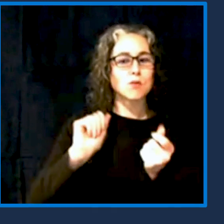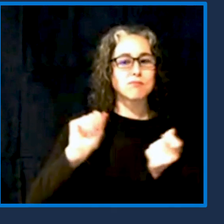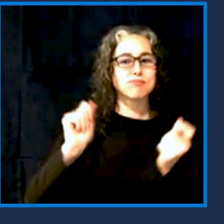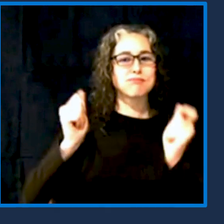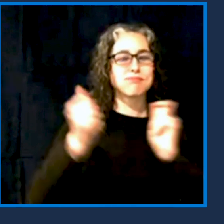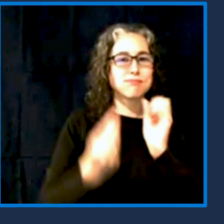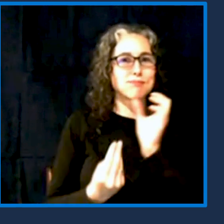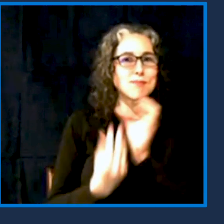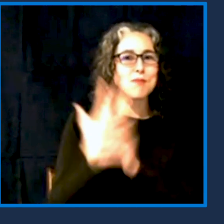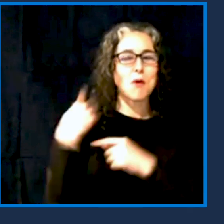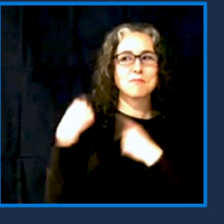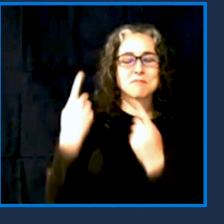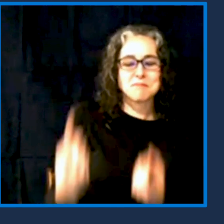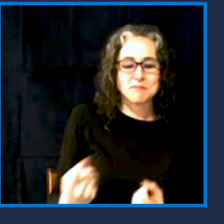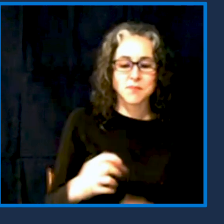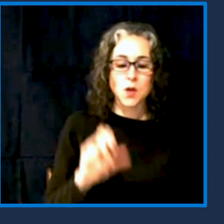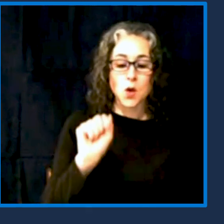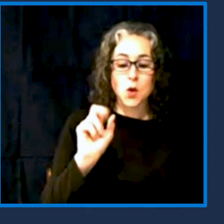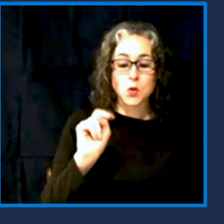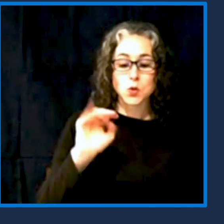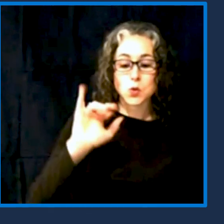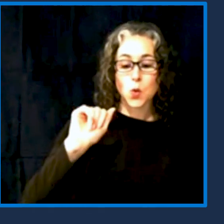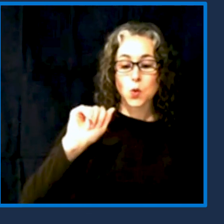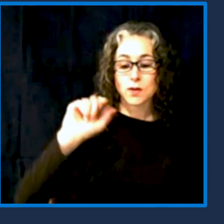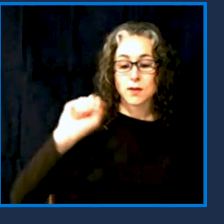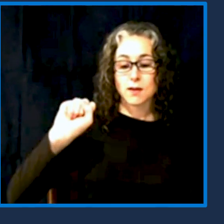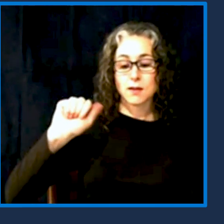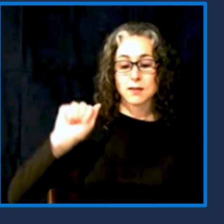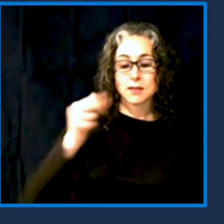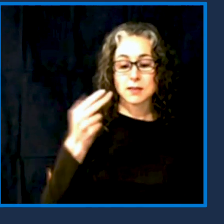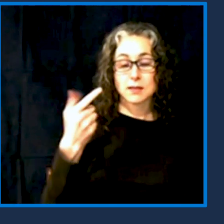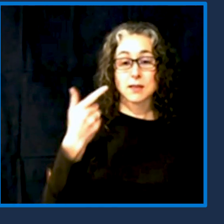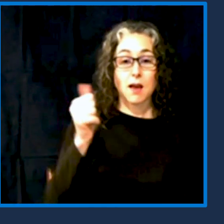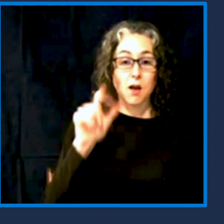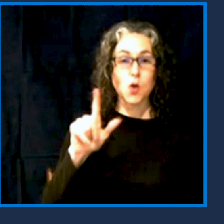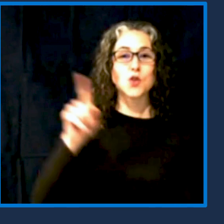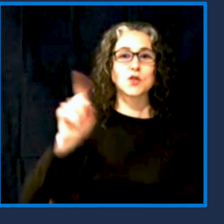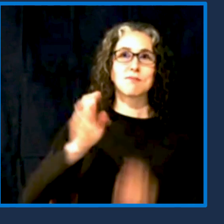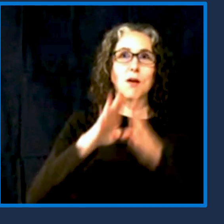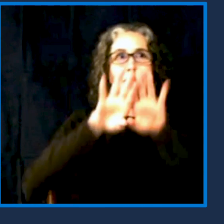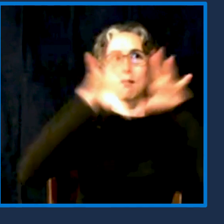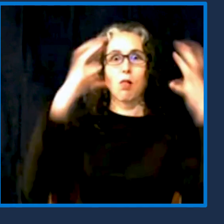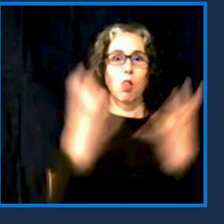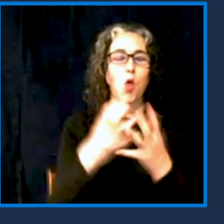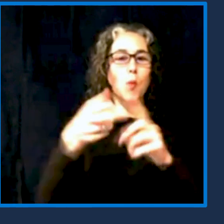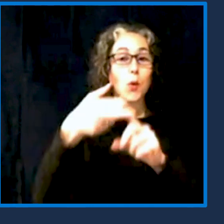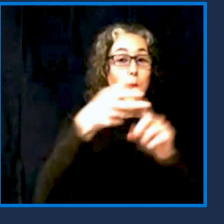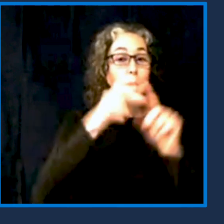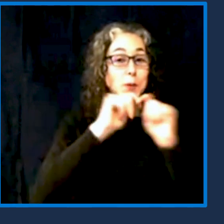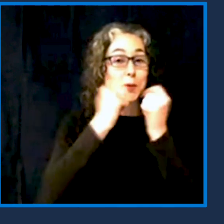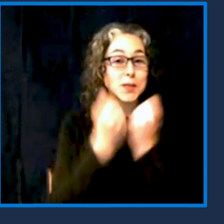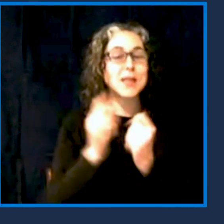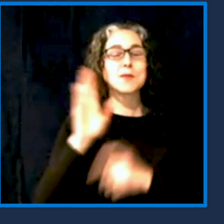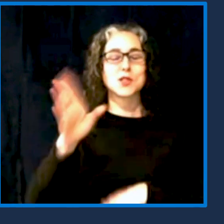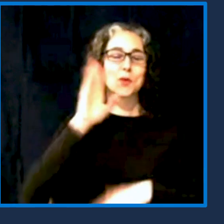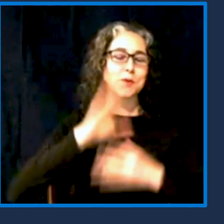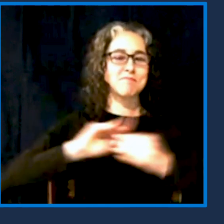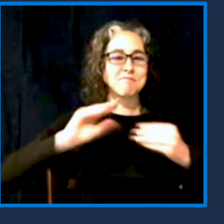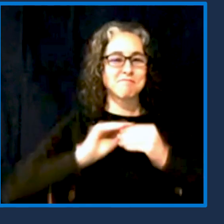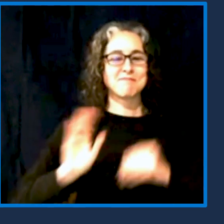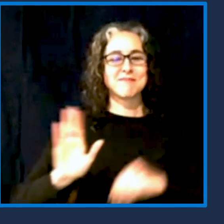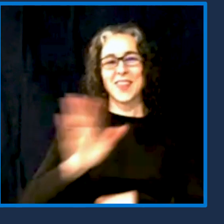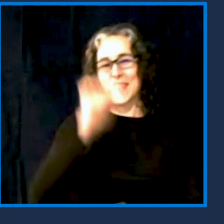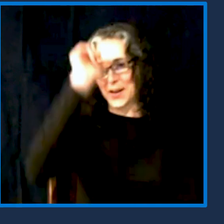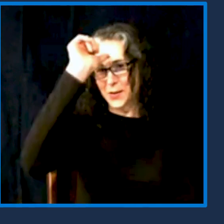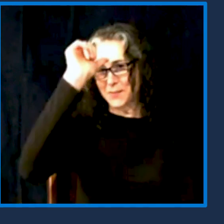years. Sonia Story, who is part of the global university recruiting team, will take it from here and share their story with you.